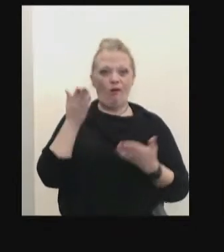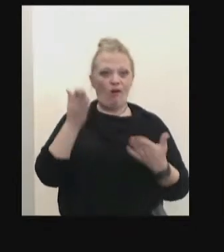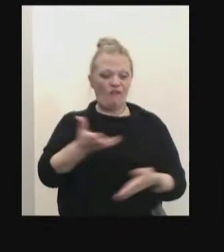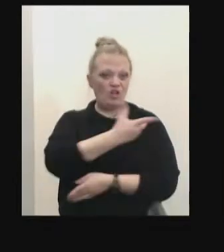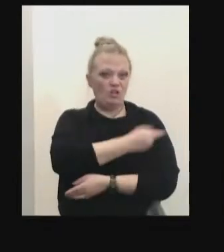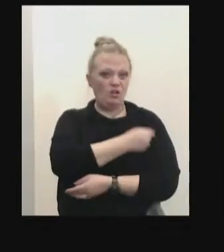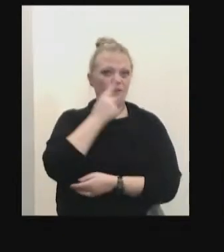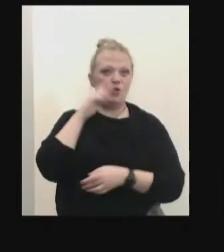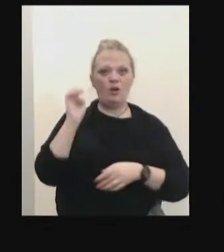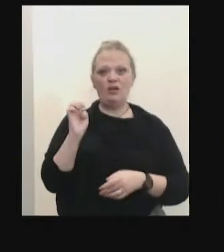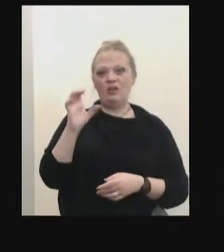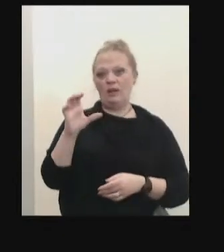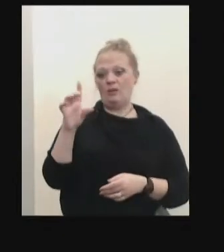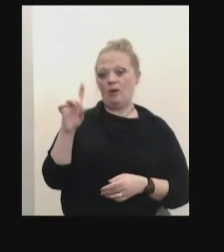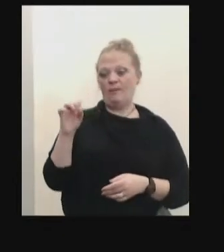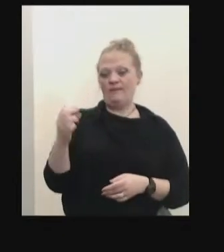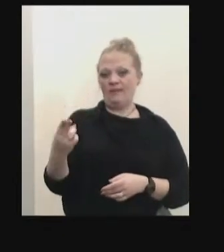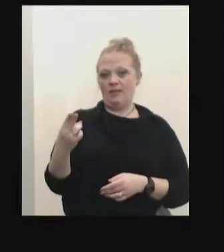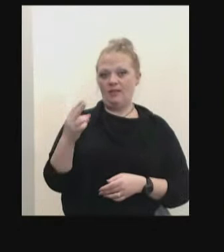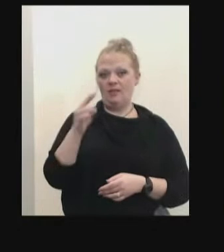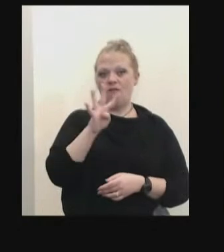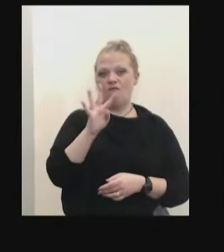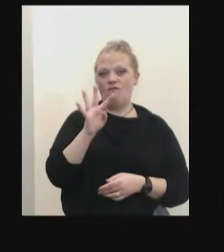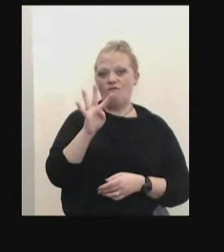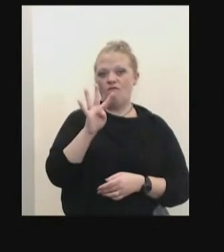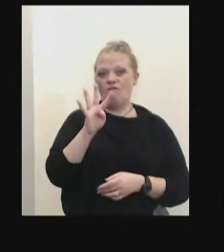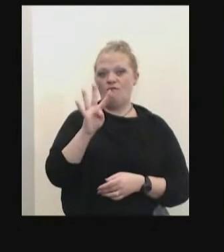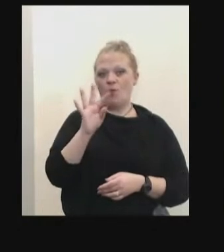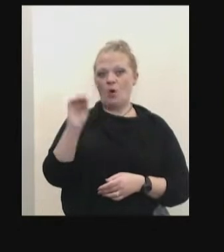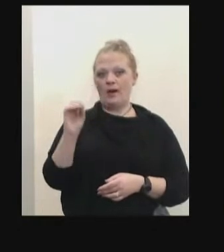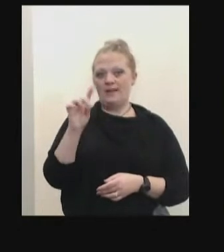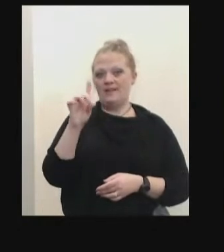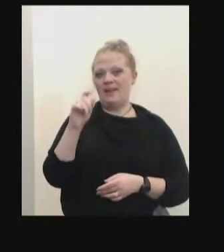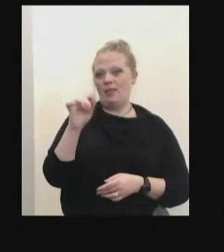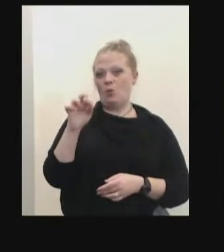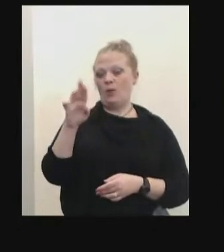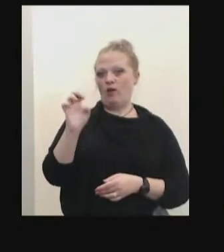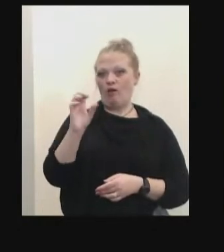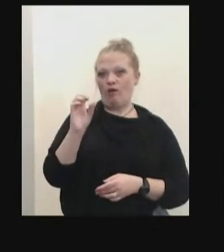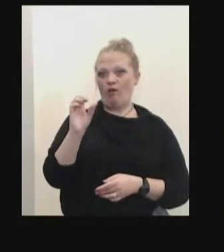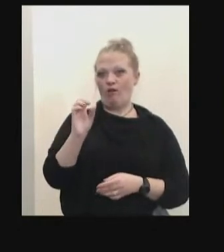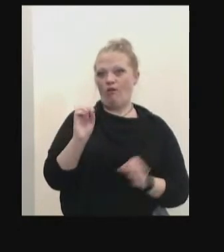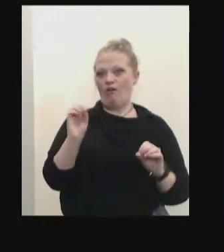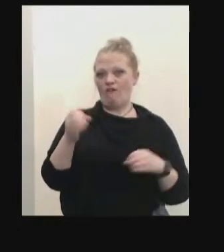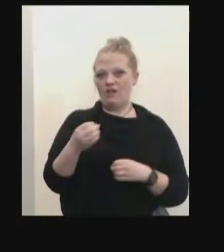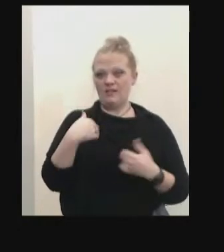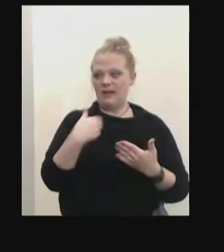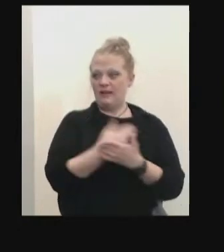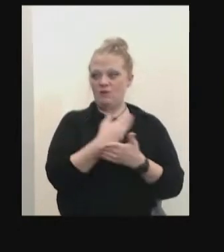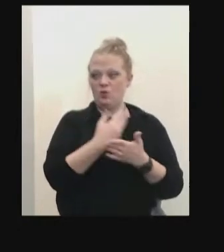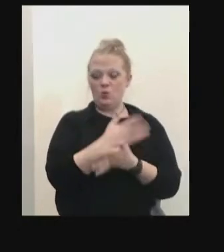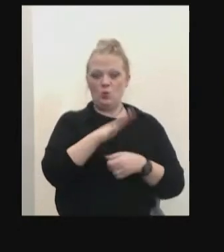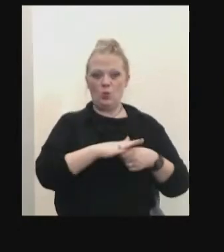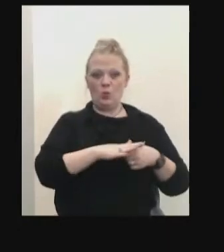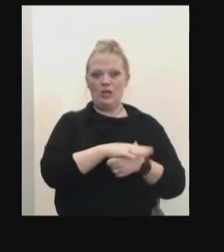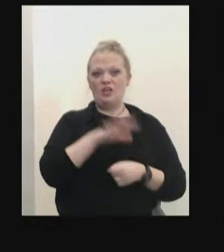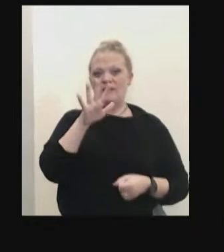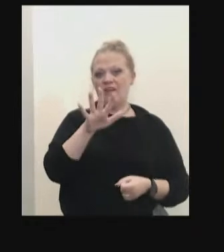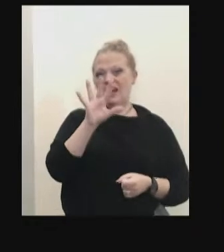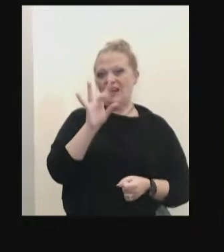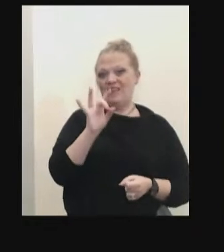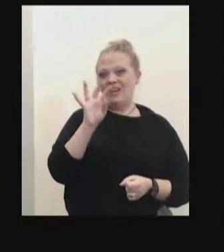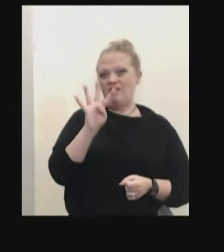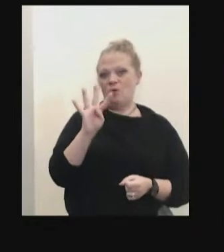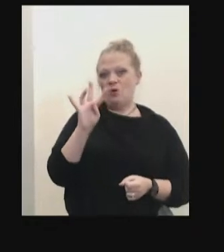Health Department at their 490 Delaware Avenue office, and also they have a new location at